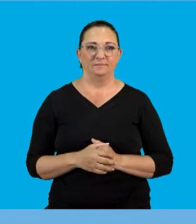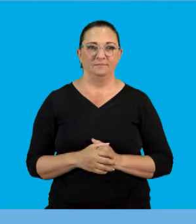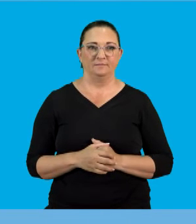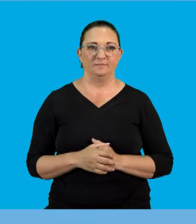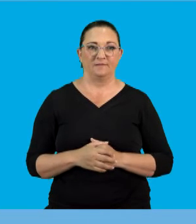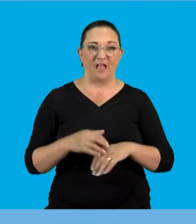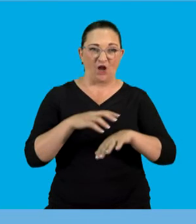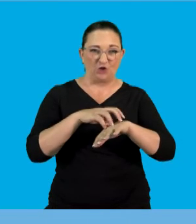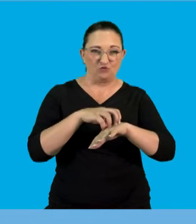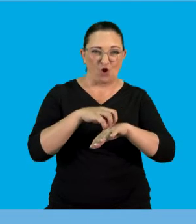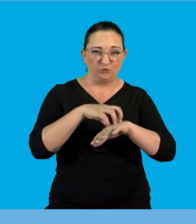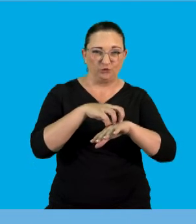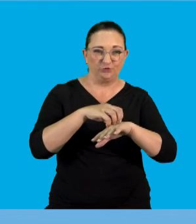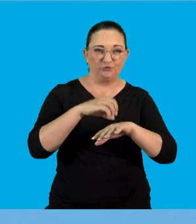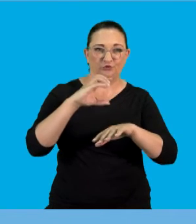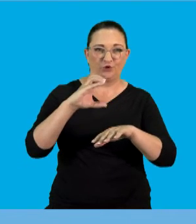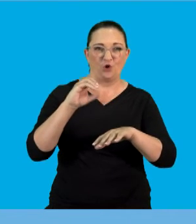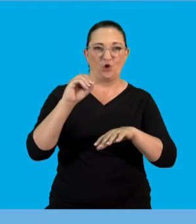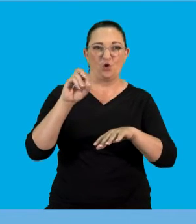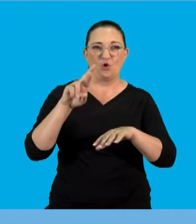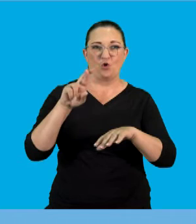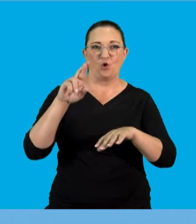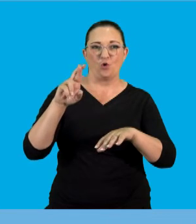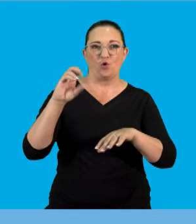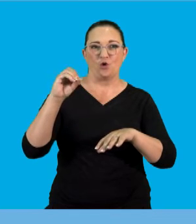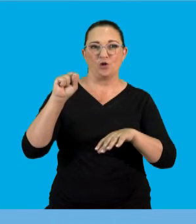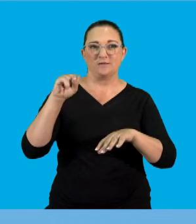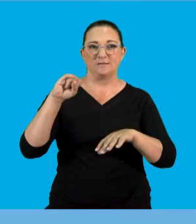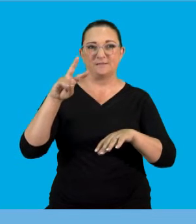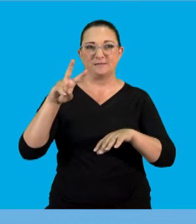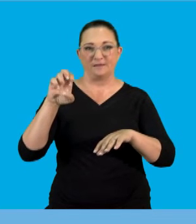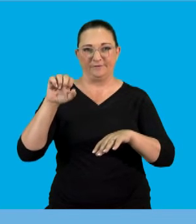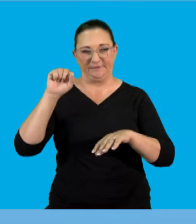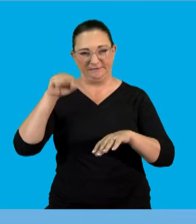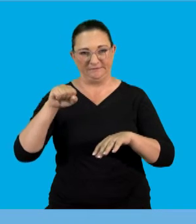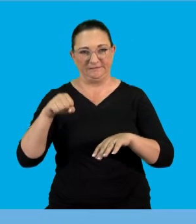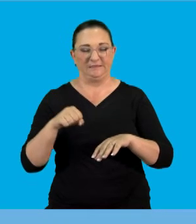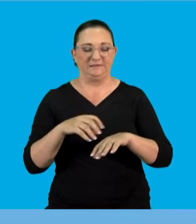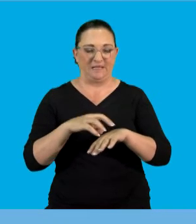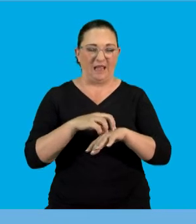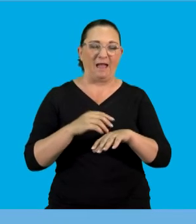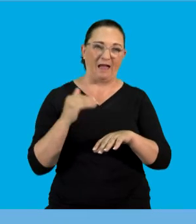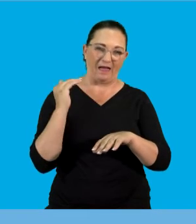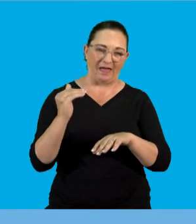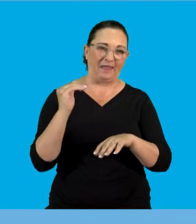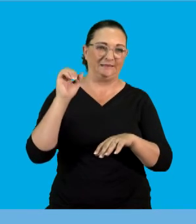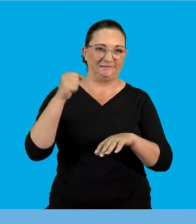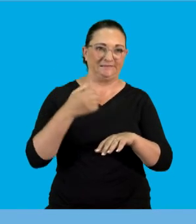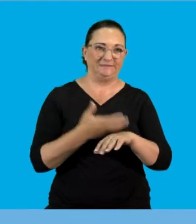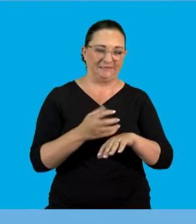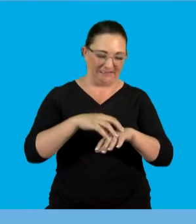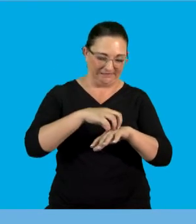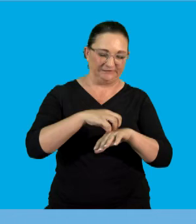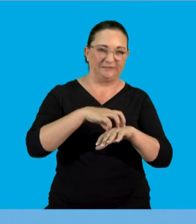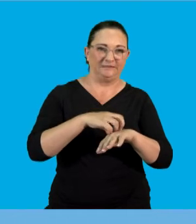rough. And then are they corrosive? Yes, we know that acids are very corrosive, especially the strong acids. They are highly